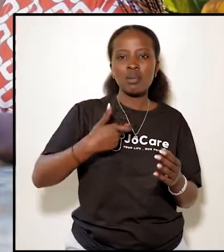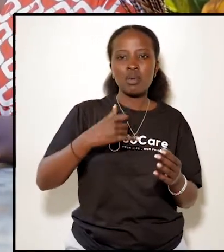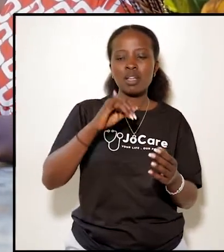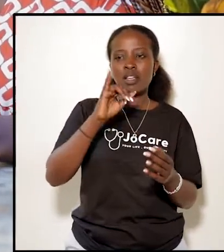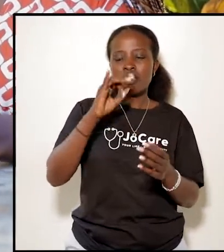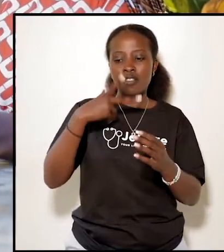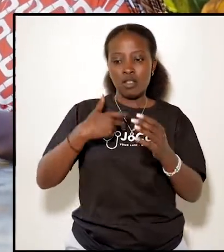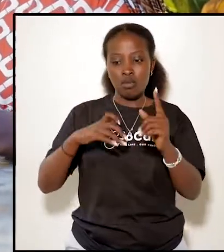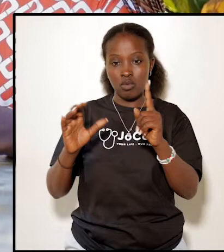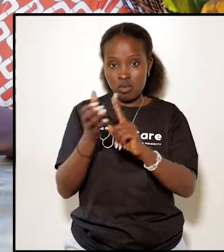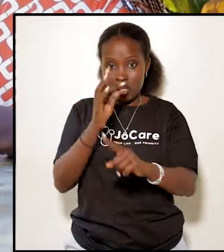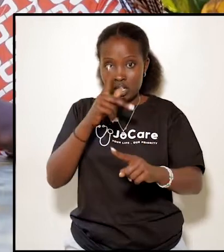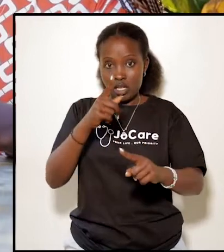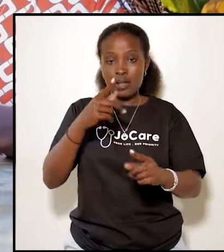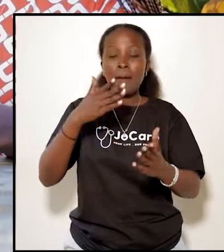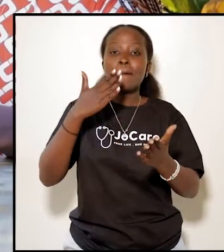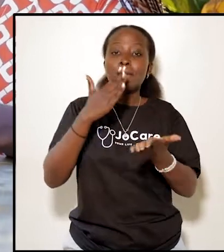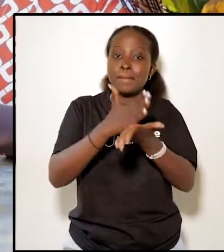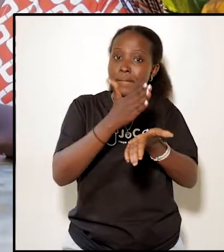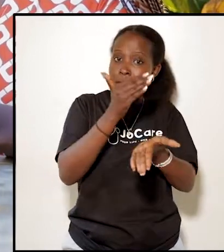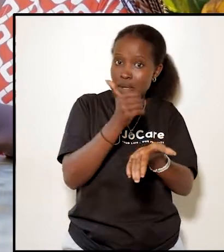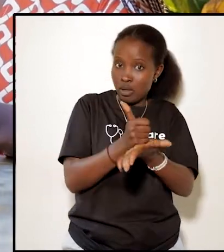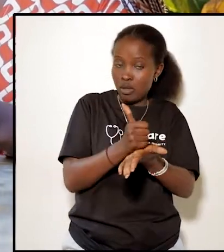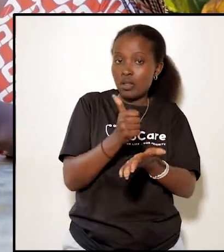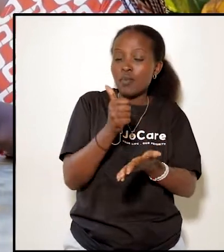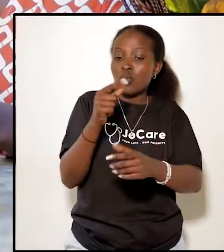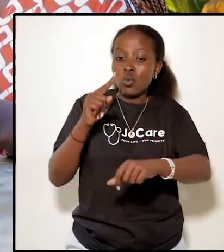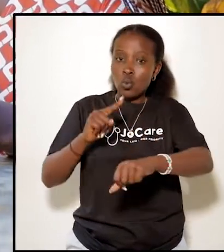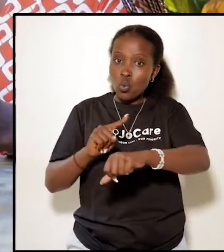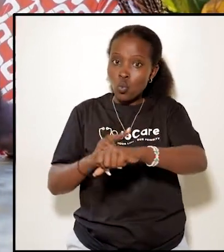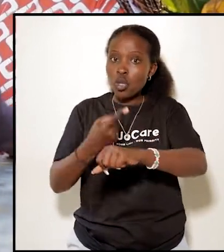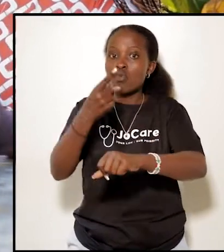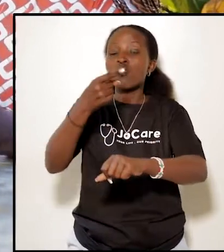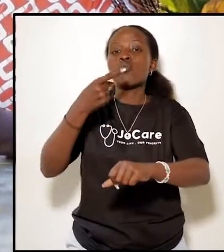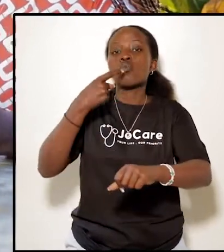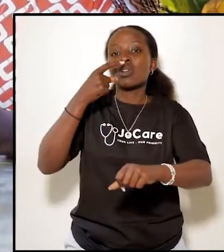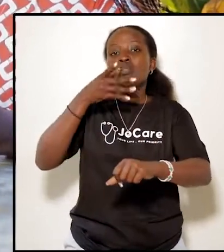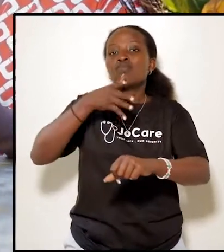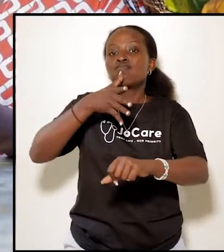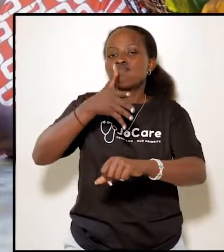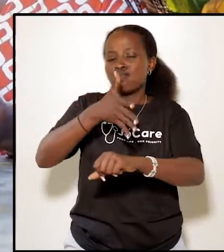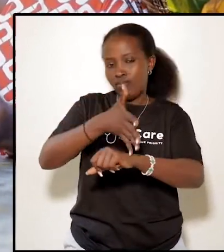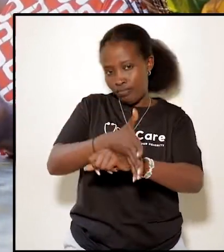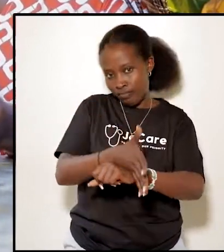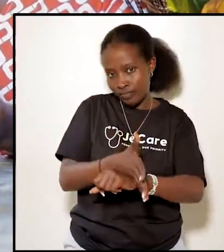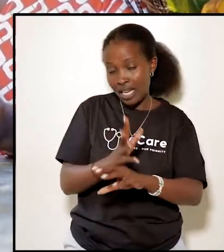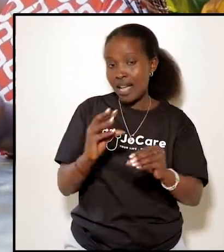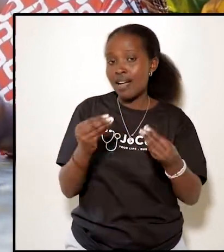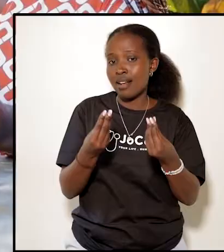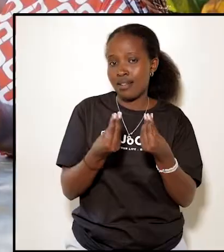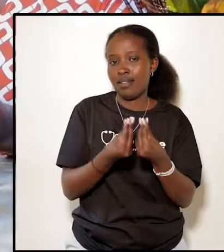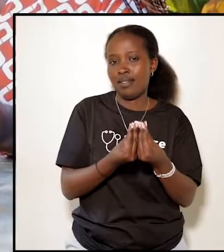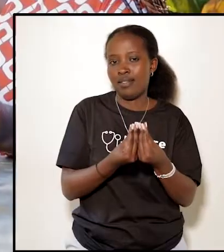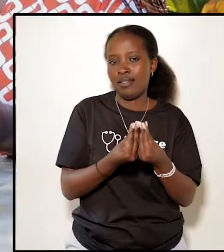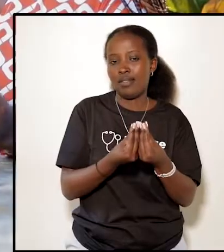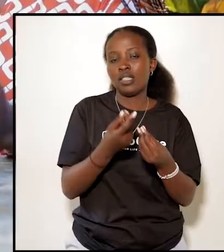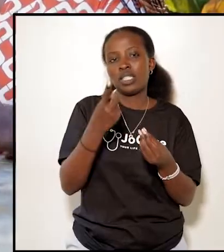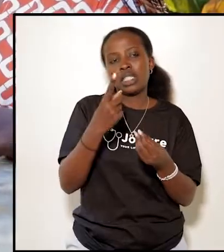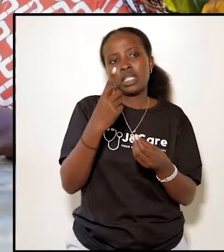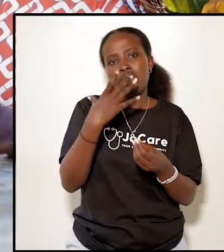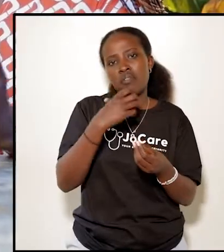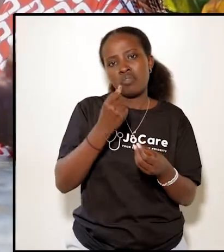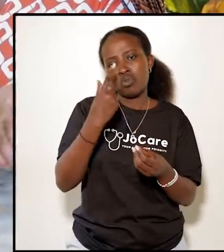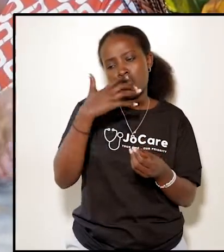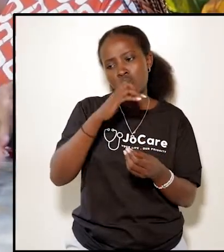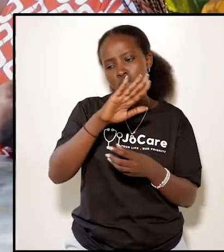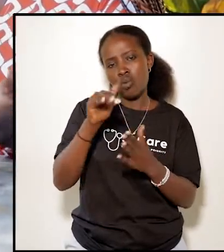and fertility. Wow. This is because Oh, when we ovulate okay. and there